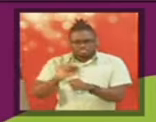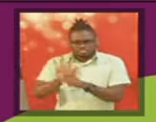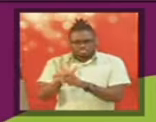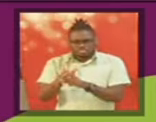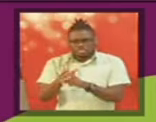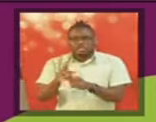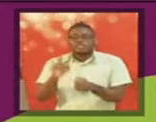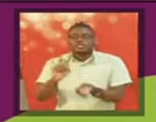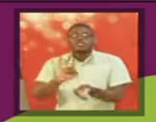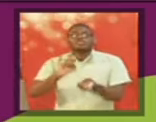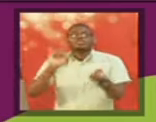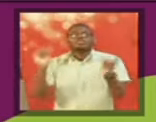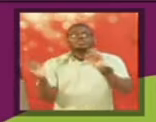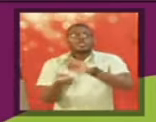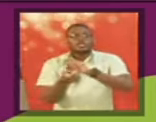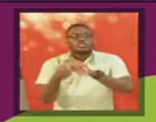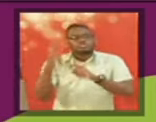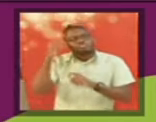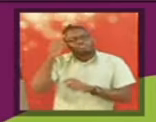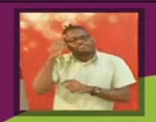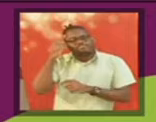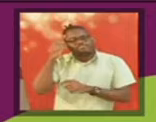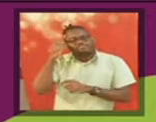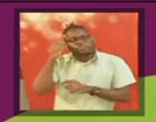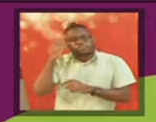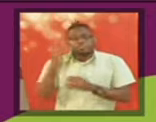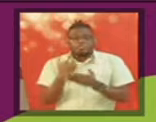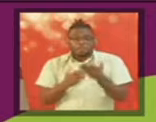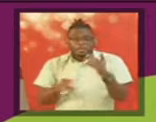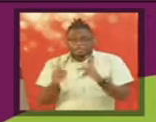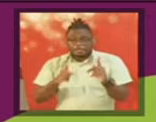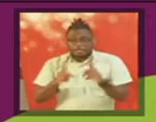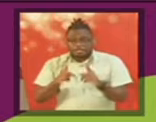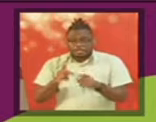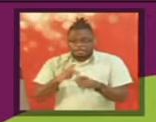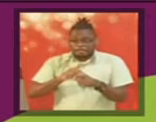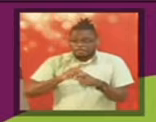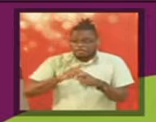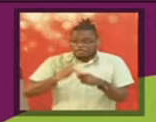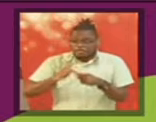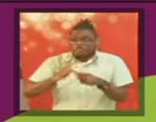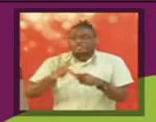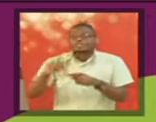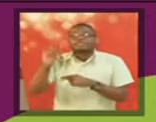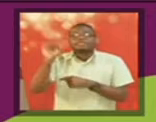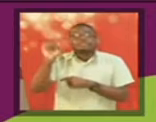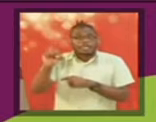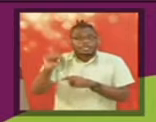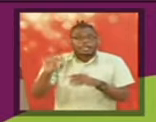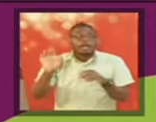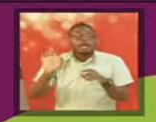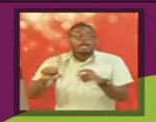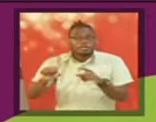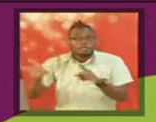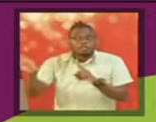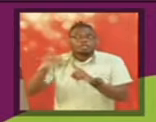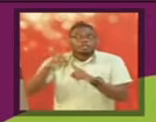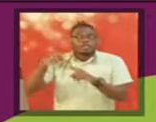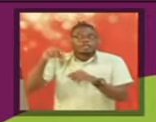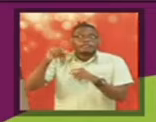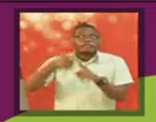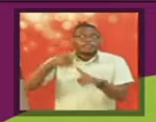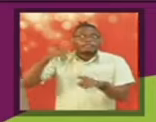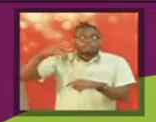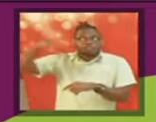being criticized by a number of experts who are insisting that the virus is indeed airborne. So can you weigh in on this?